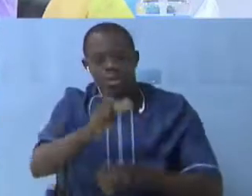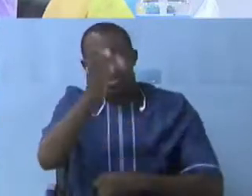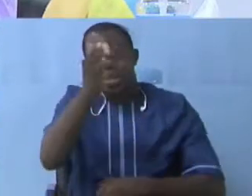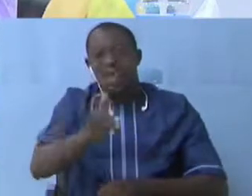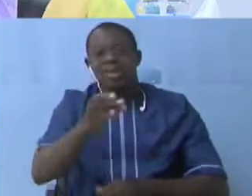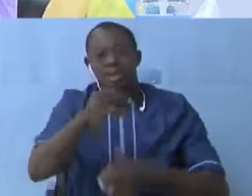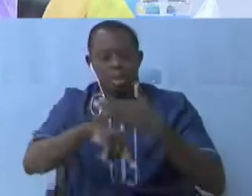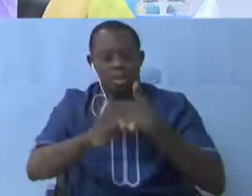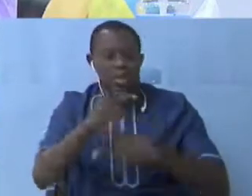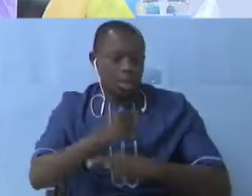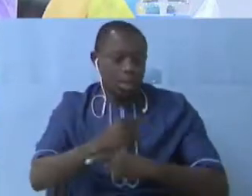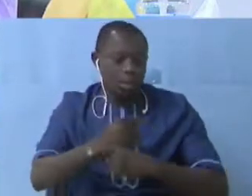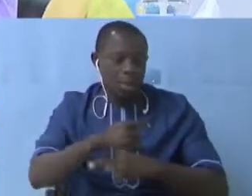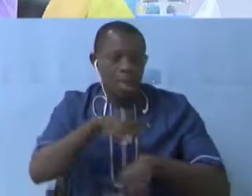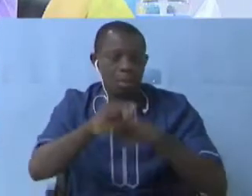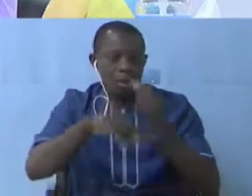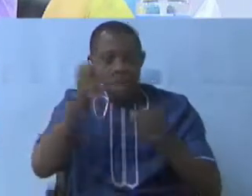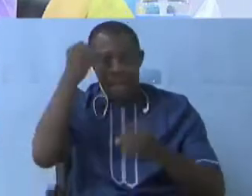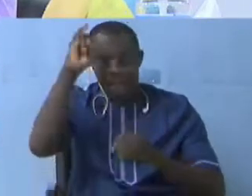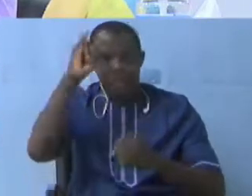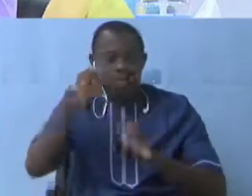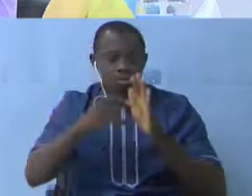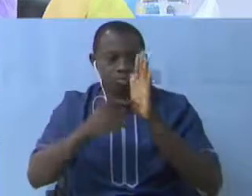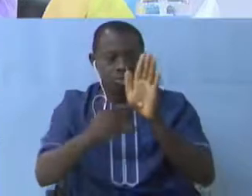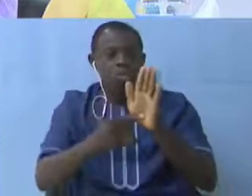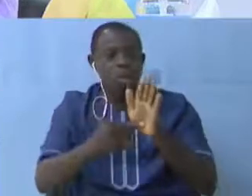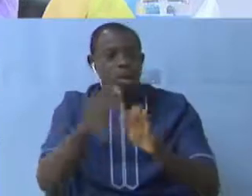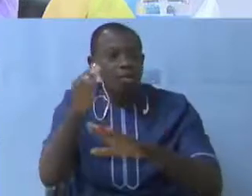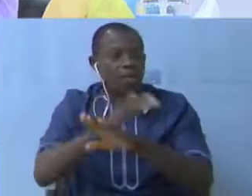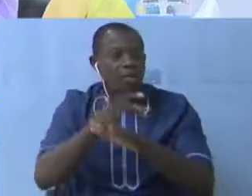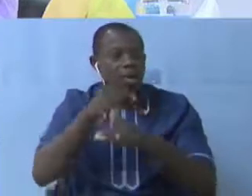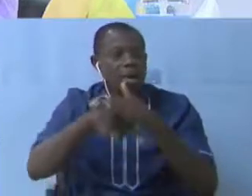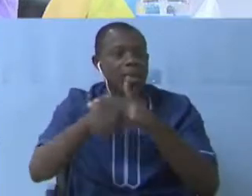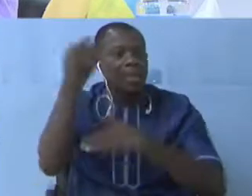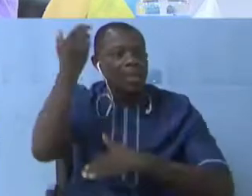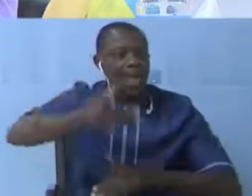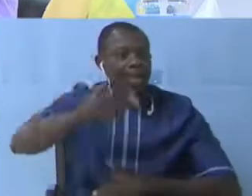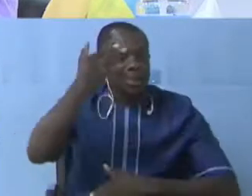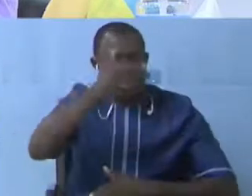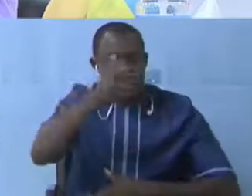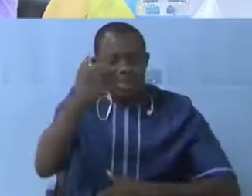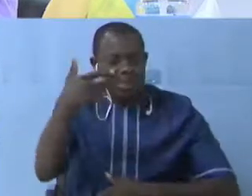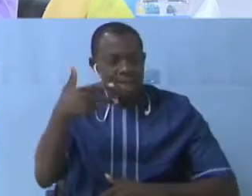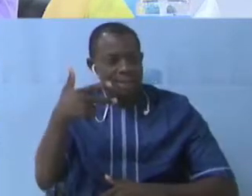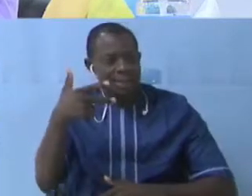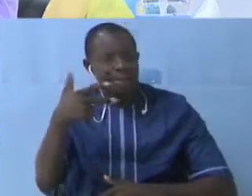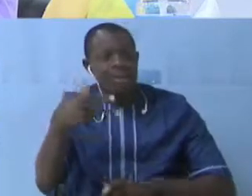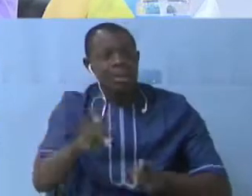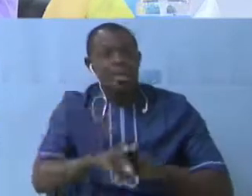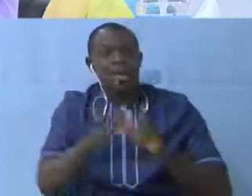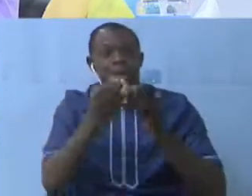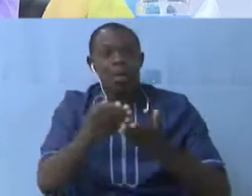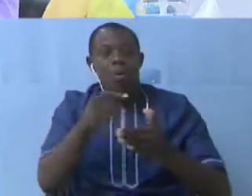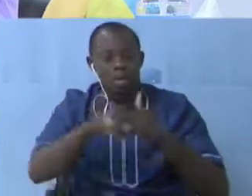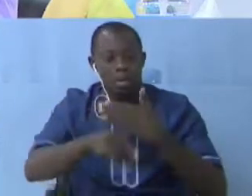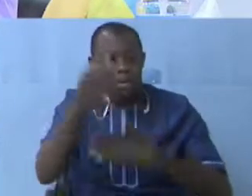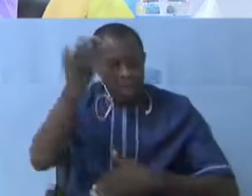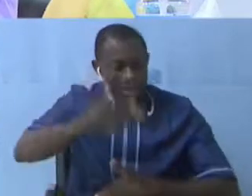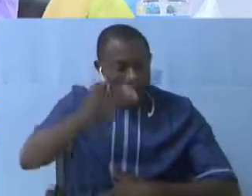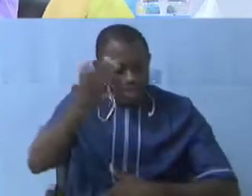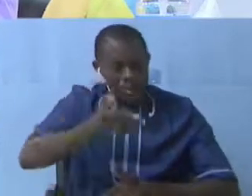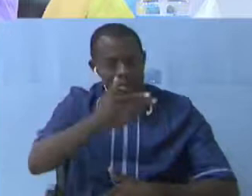nag li nga xam ne mu ngi jëm ci wàll woowu. That was 1998. loolu na ci atum 1998 la. In 1999, ci